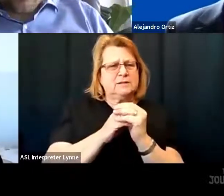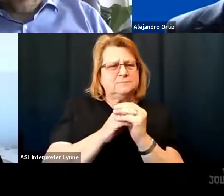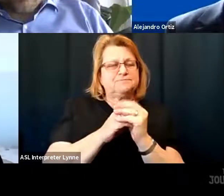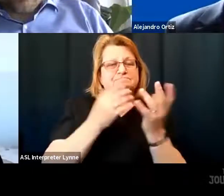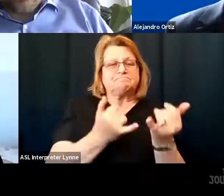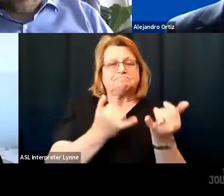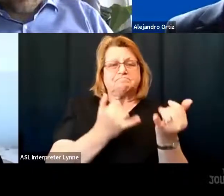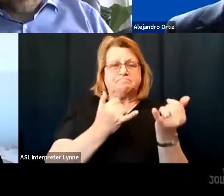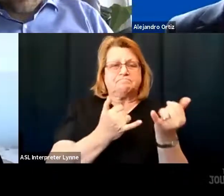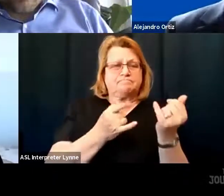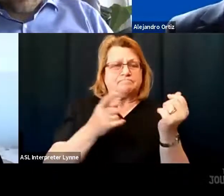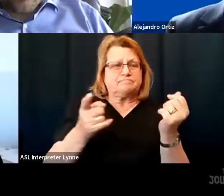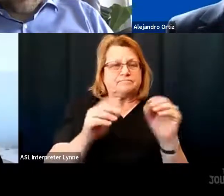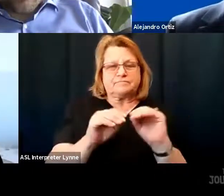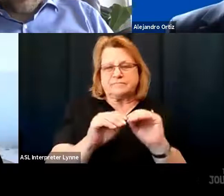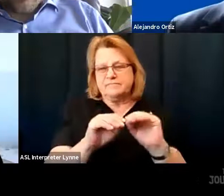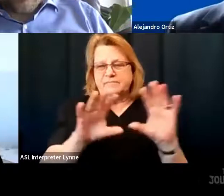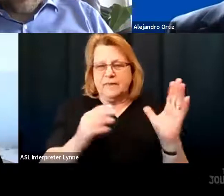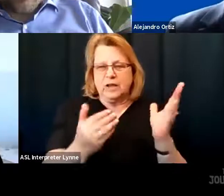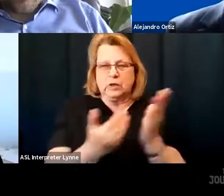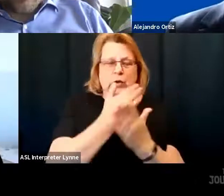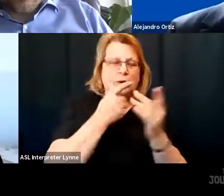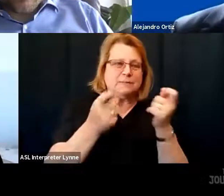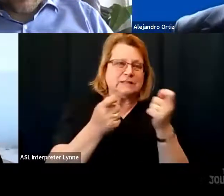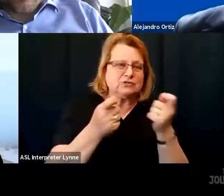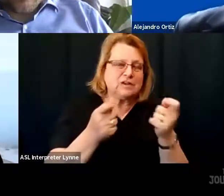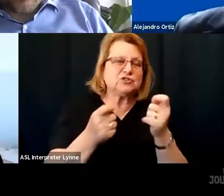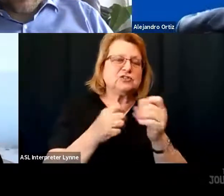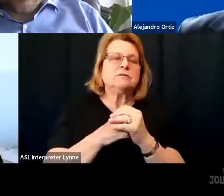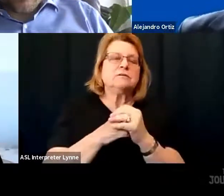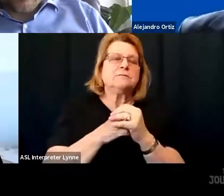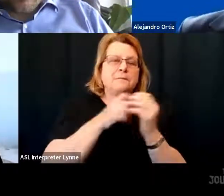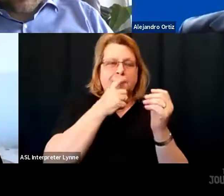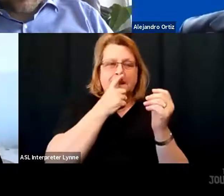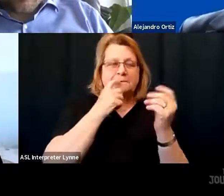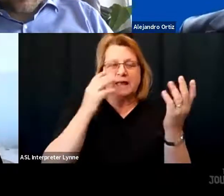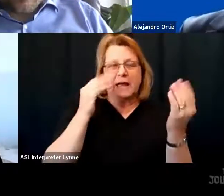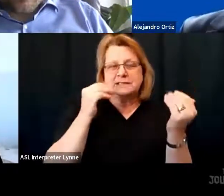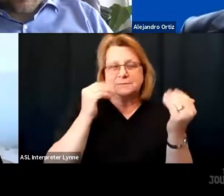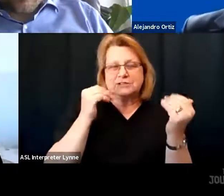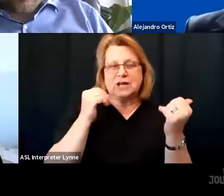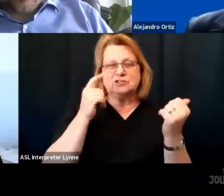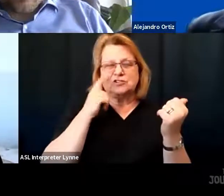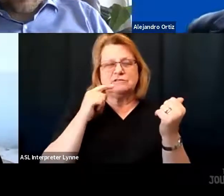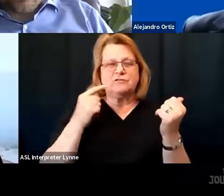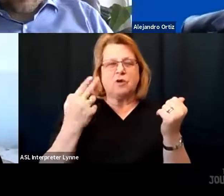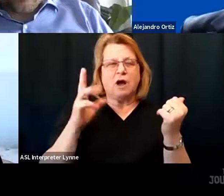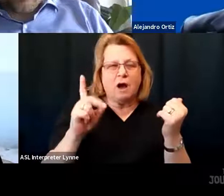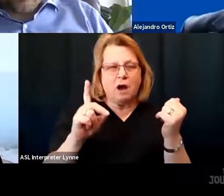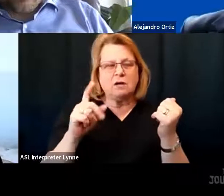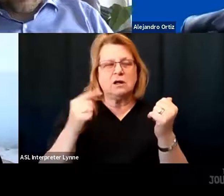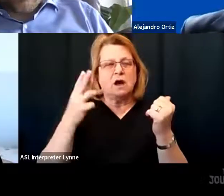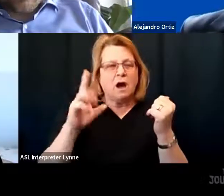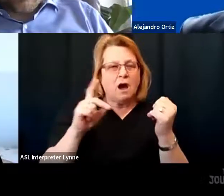now that, you know, obviously there's a new administration, you know, I think the expectation, and I think the president and the HUD secretary have made